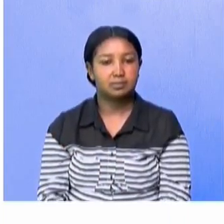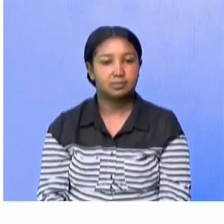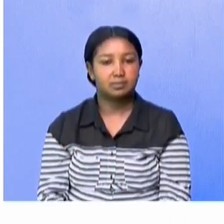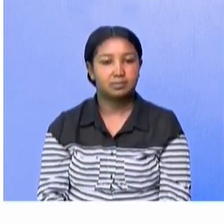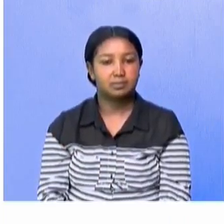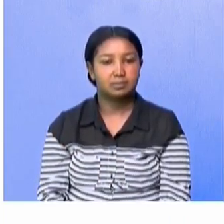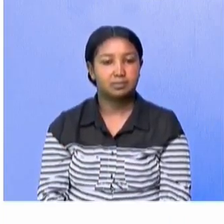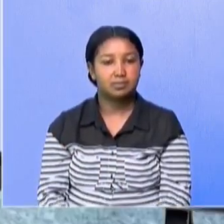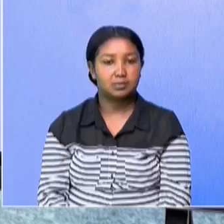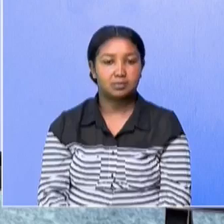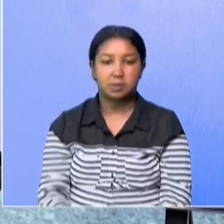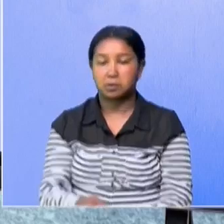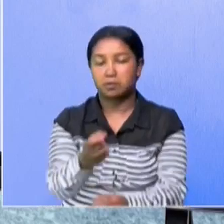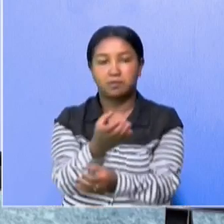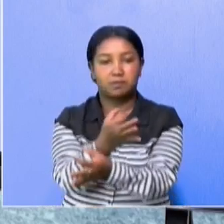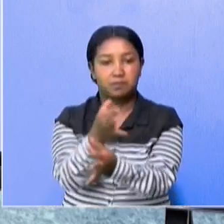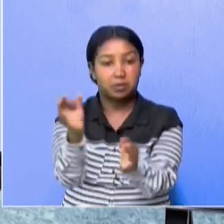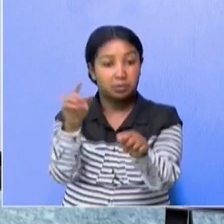In your free time.